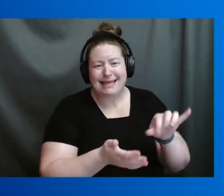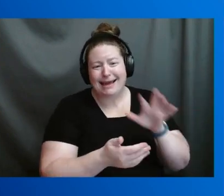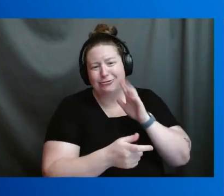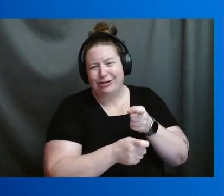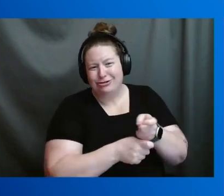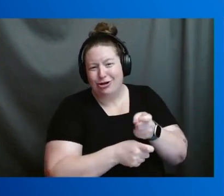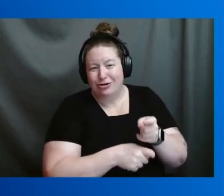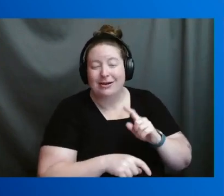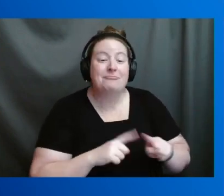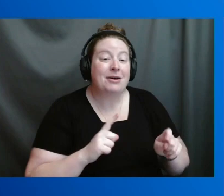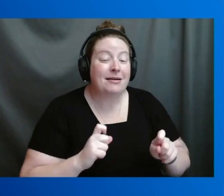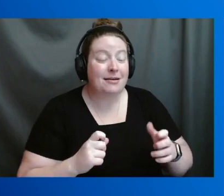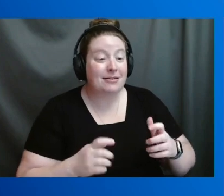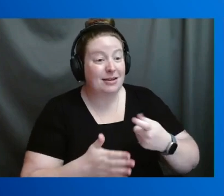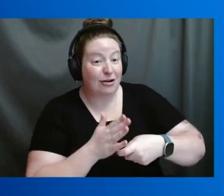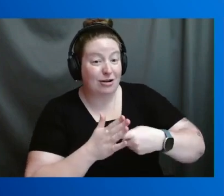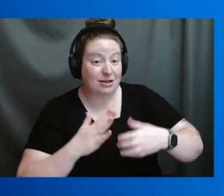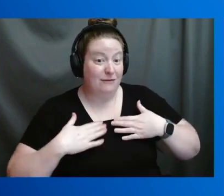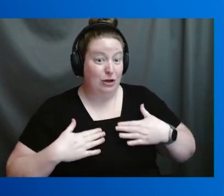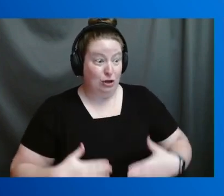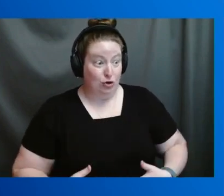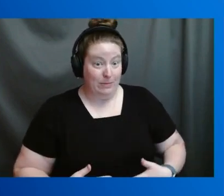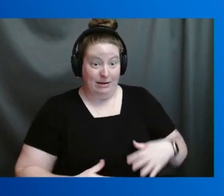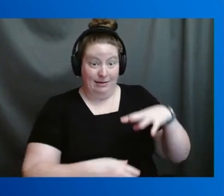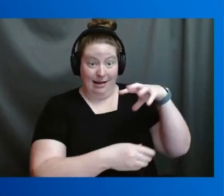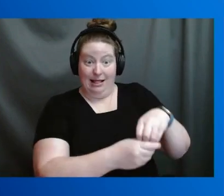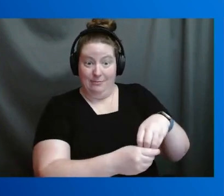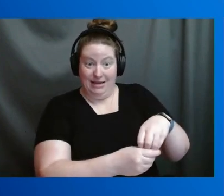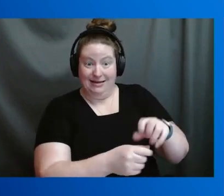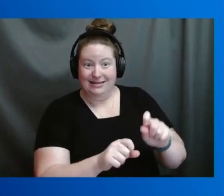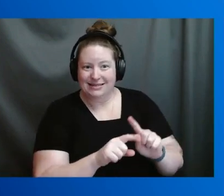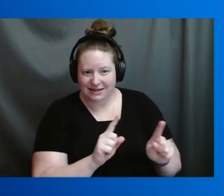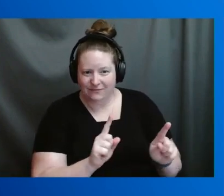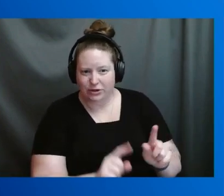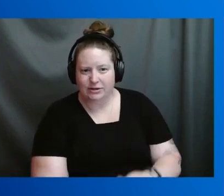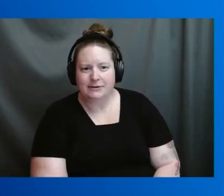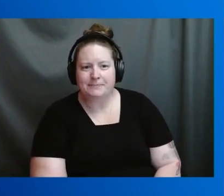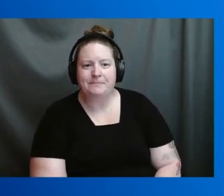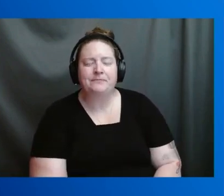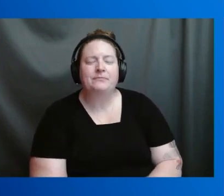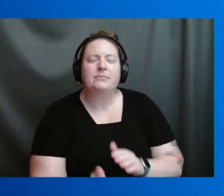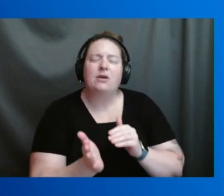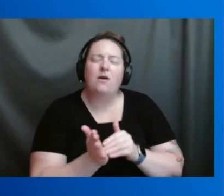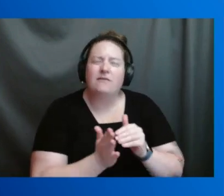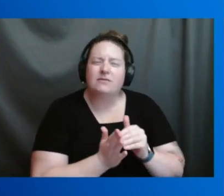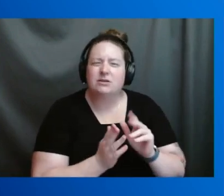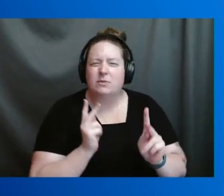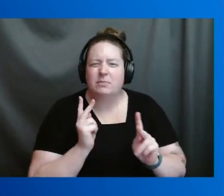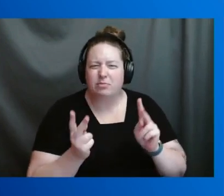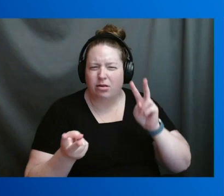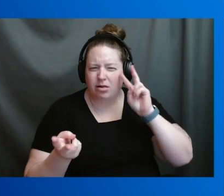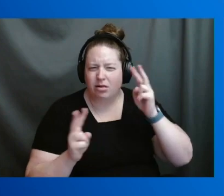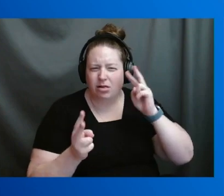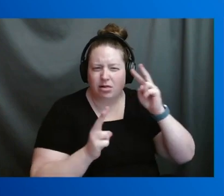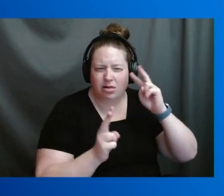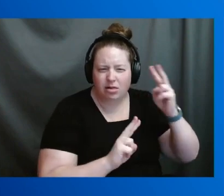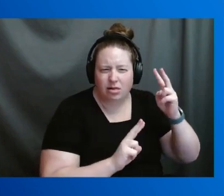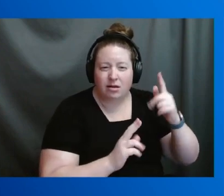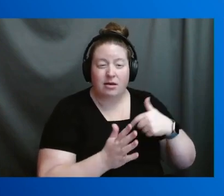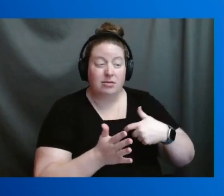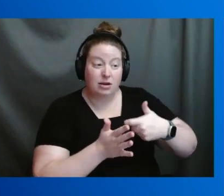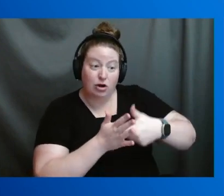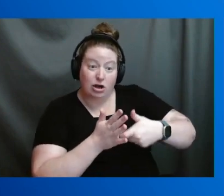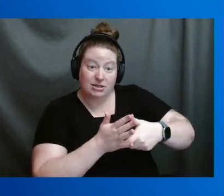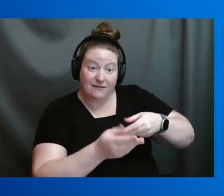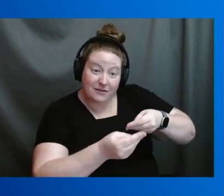human element is a huge difference over there, because oftentimes what people misconstrue in these is the cost of doing that efficiency work, the